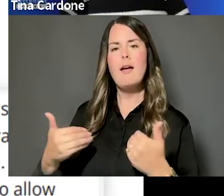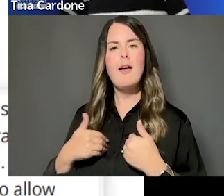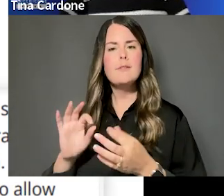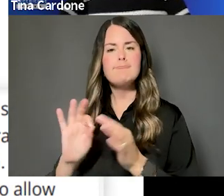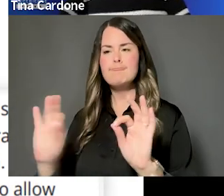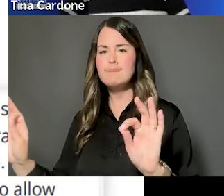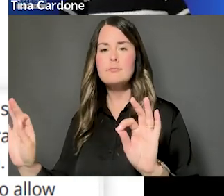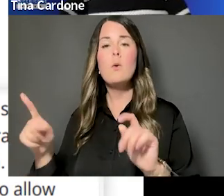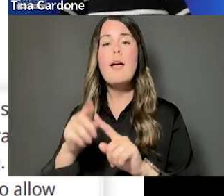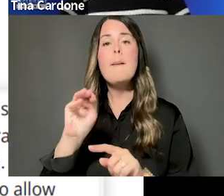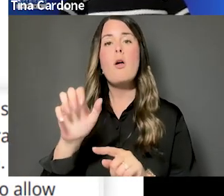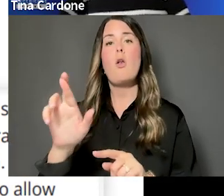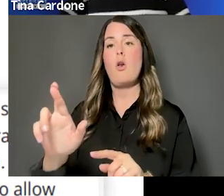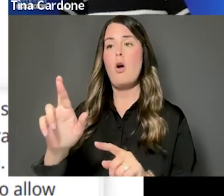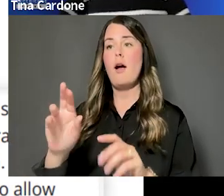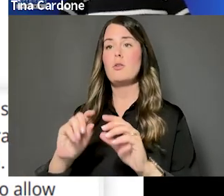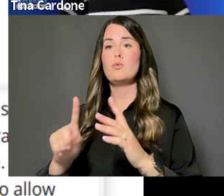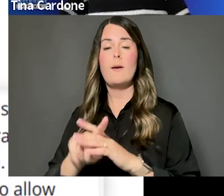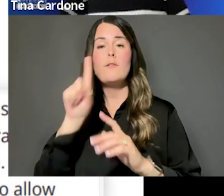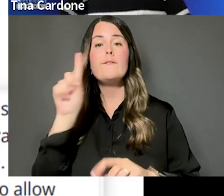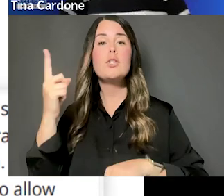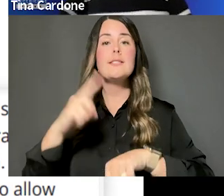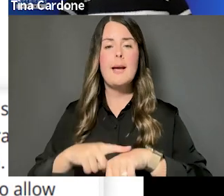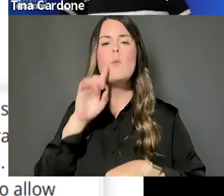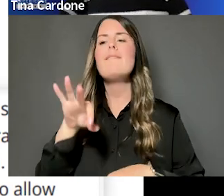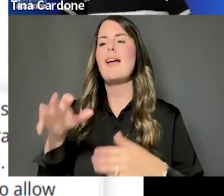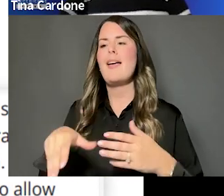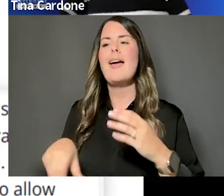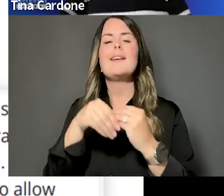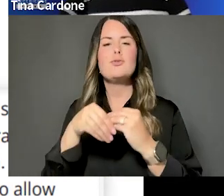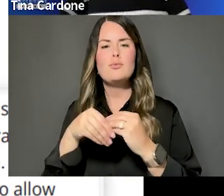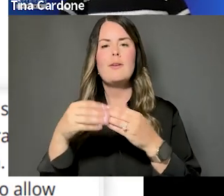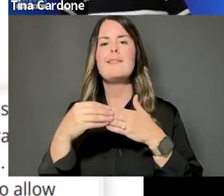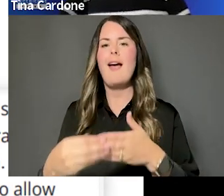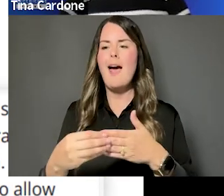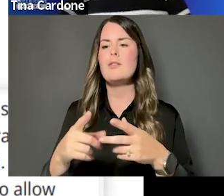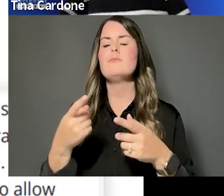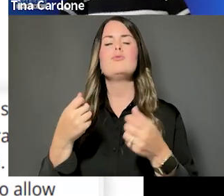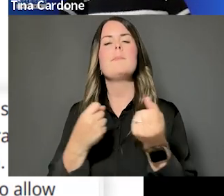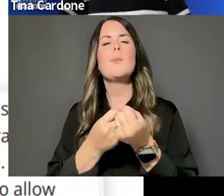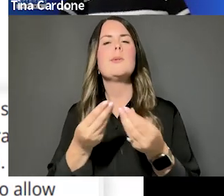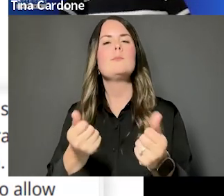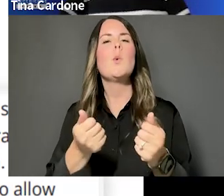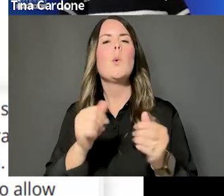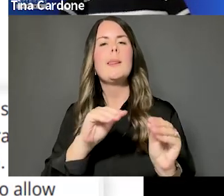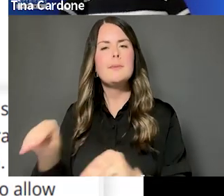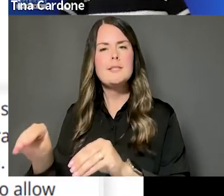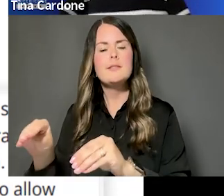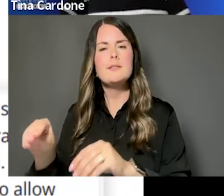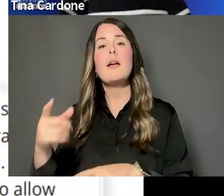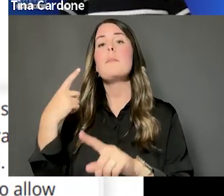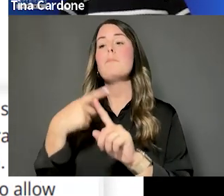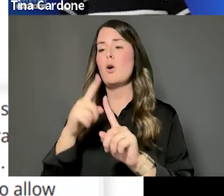the activity narrative. When an MLR appears for the first time, you'll find extra guidance in the narrative to support smooth